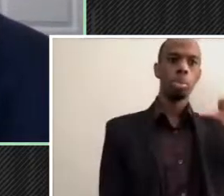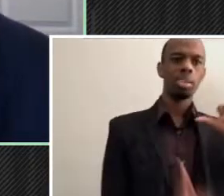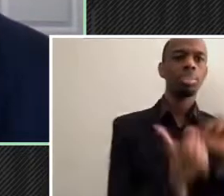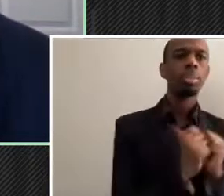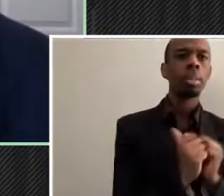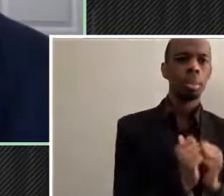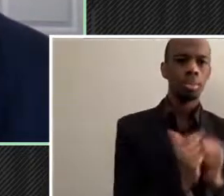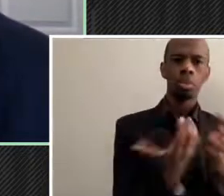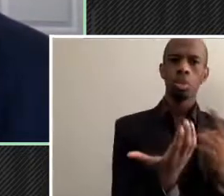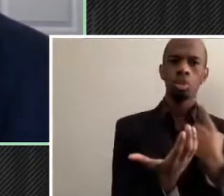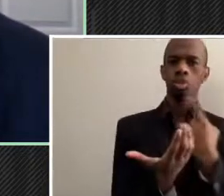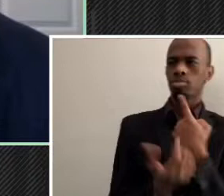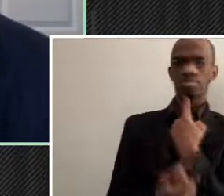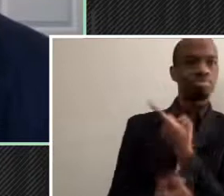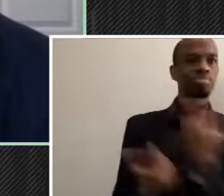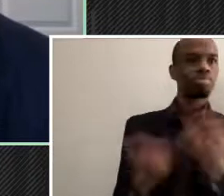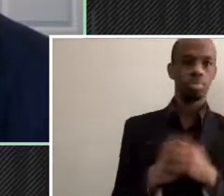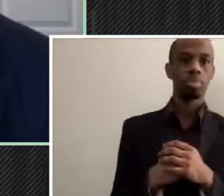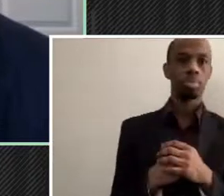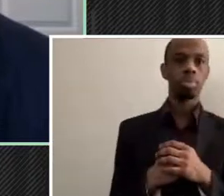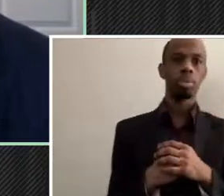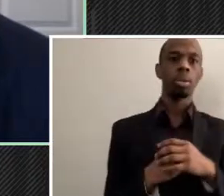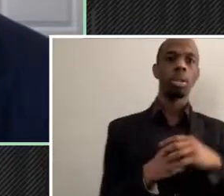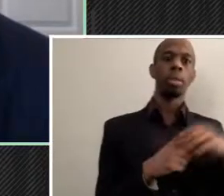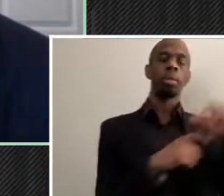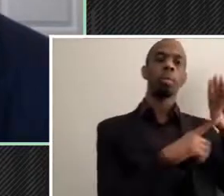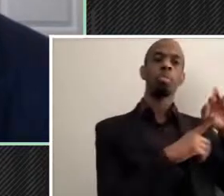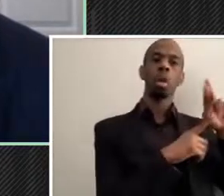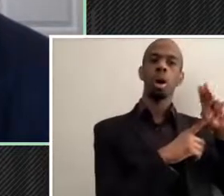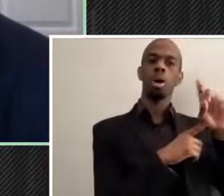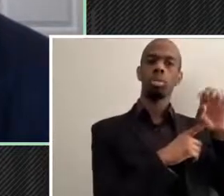I have to acknowledge that, like, my road